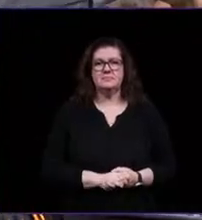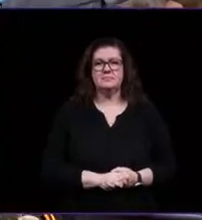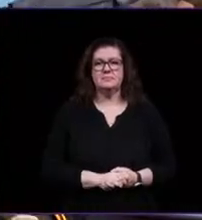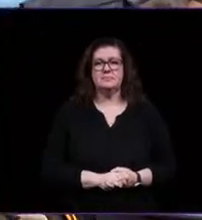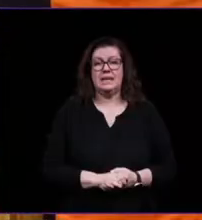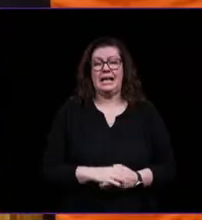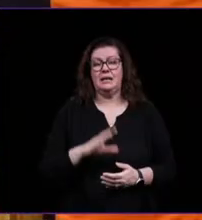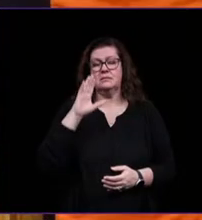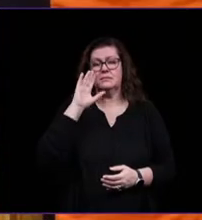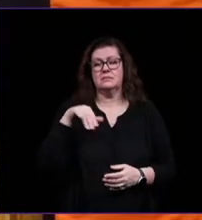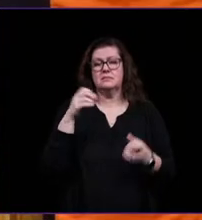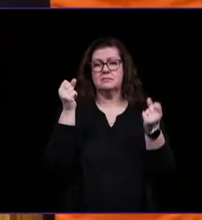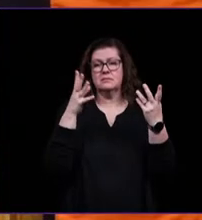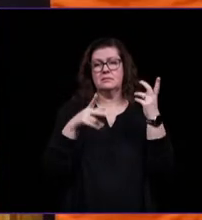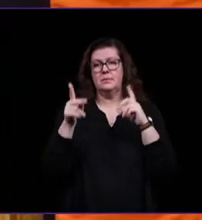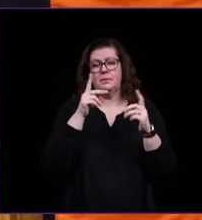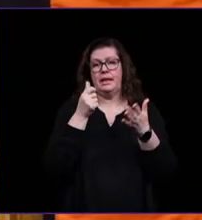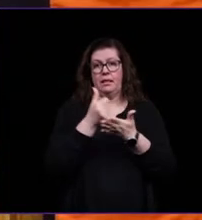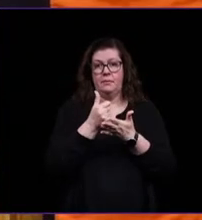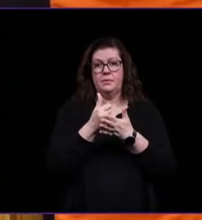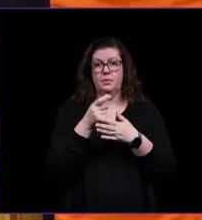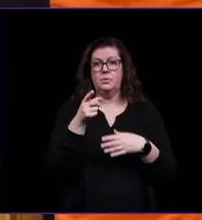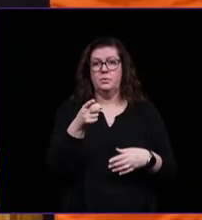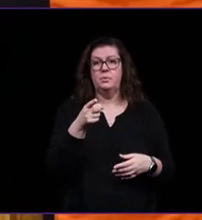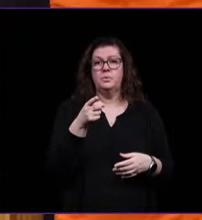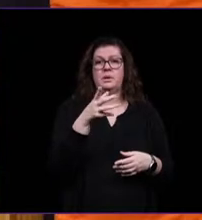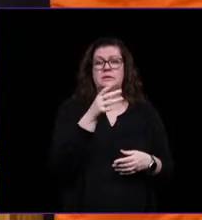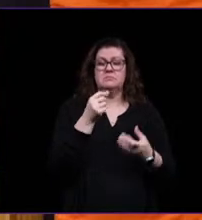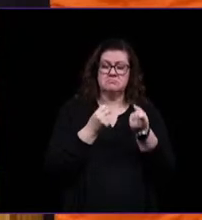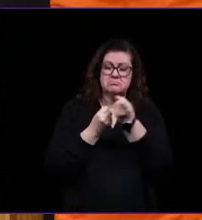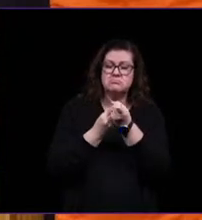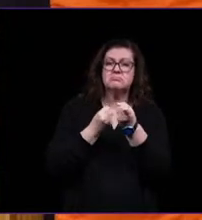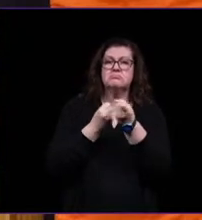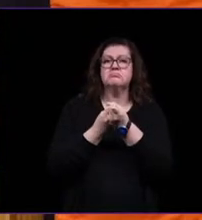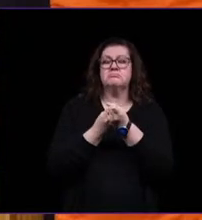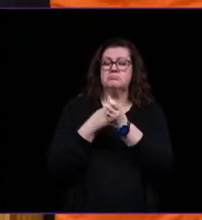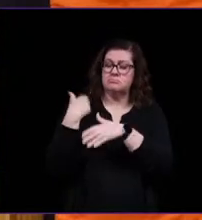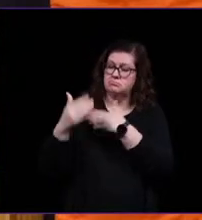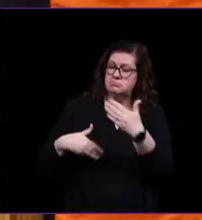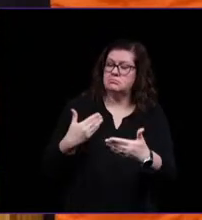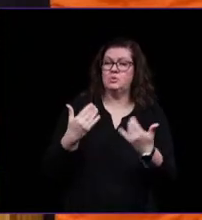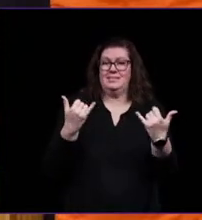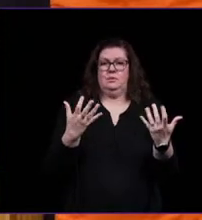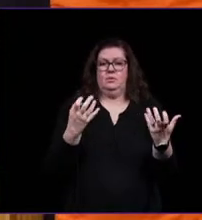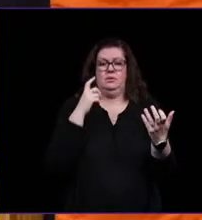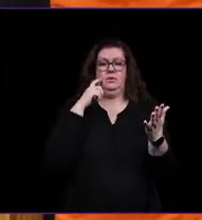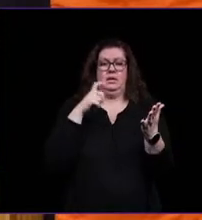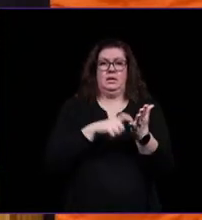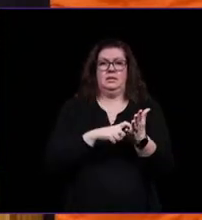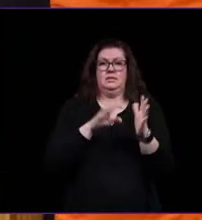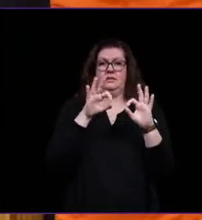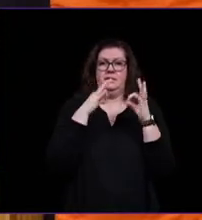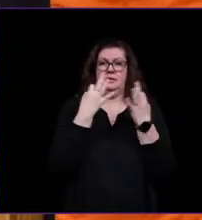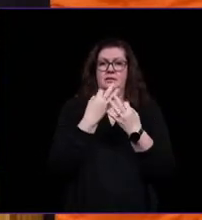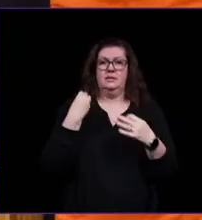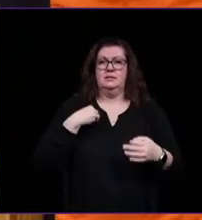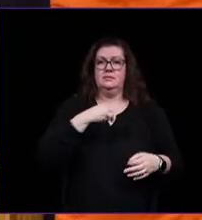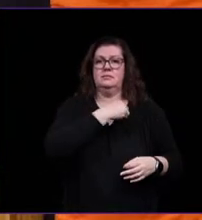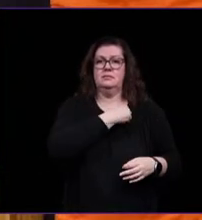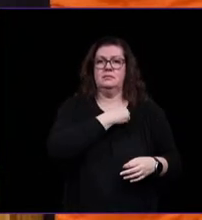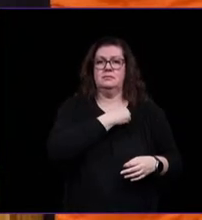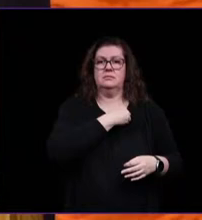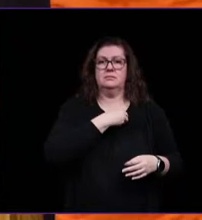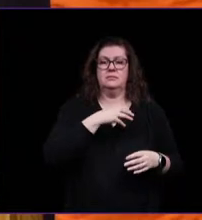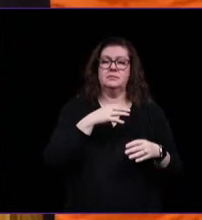And I know a lot of people helped you and supported you along the way. So let's take a moment to recognize the family members and friends